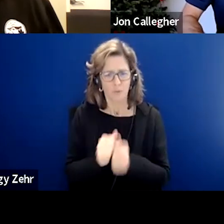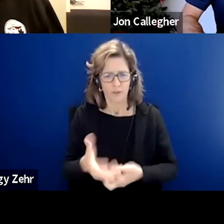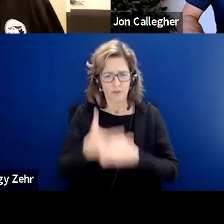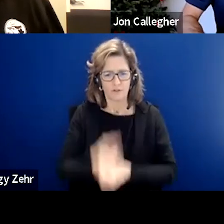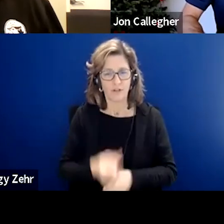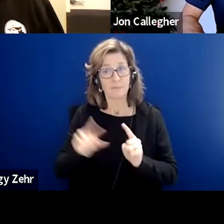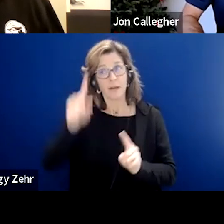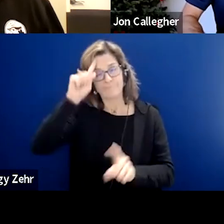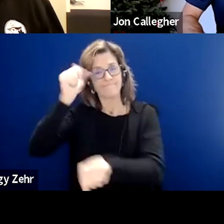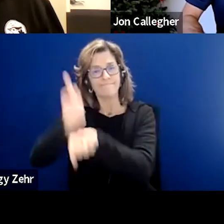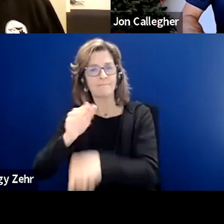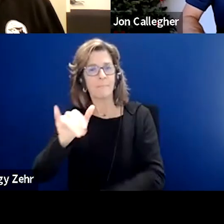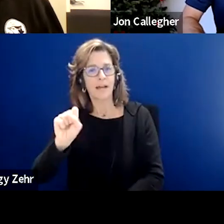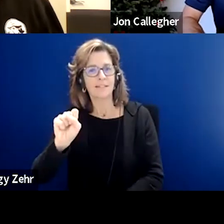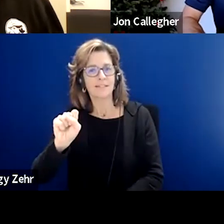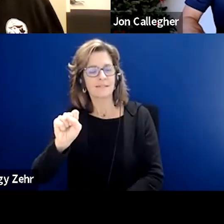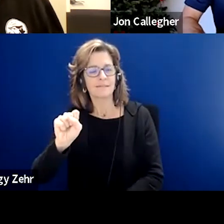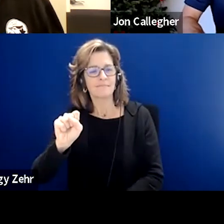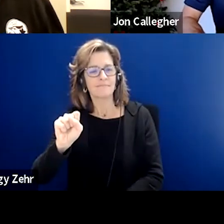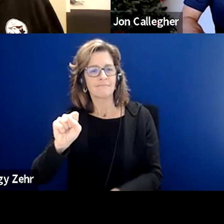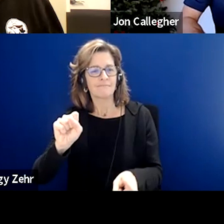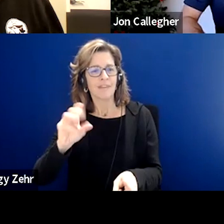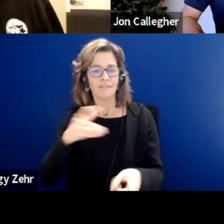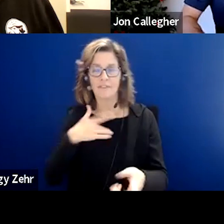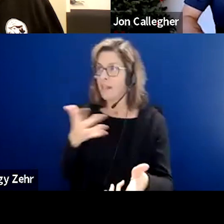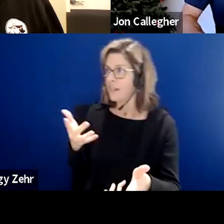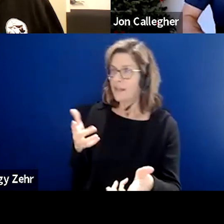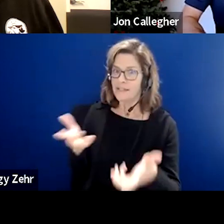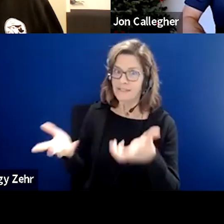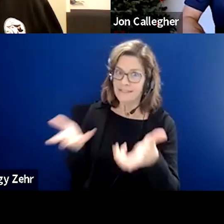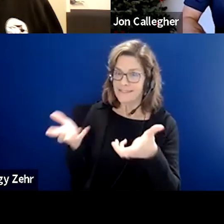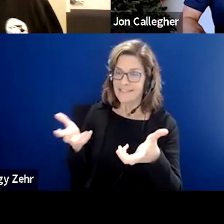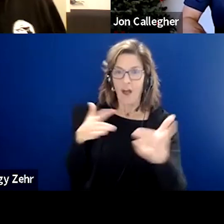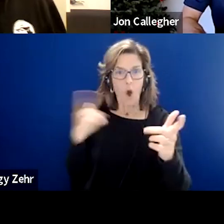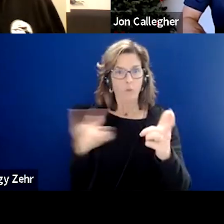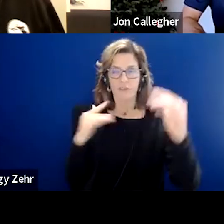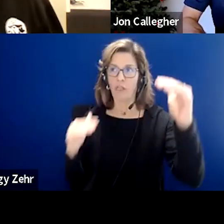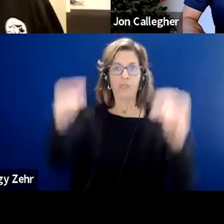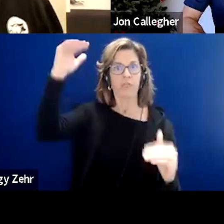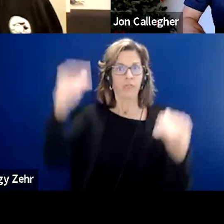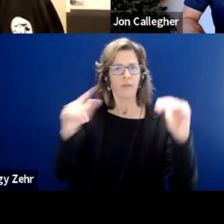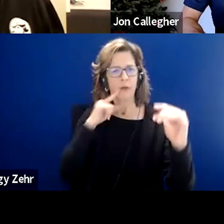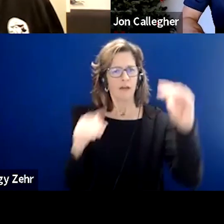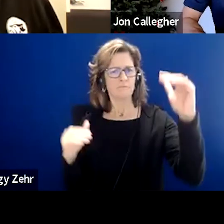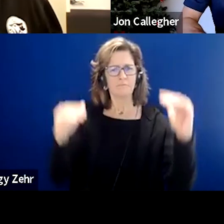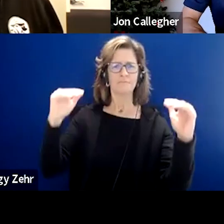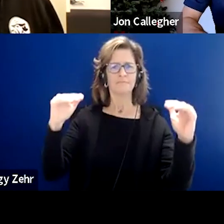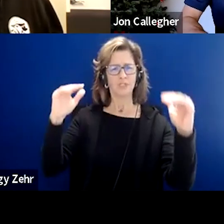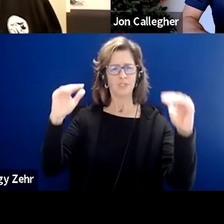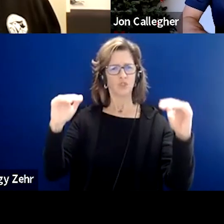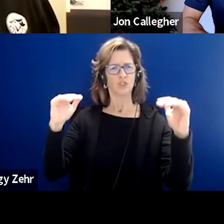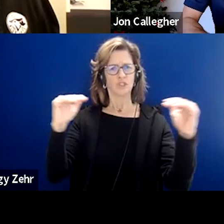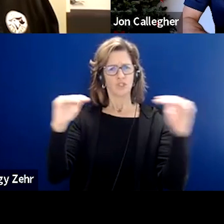as opposed to distrust and having to earn that with your manager. I really like that you touched on